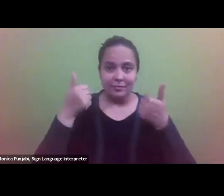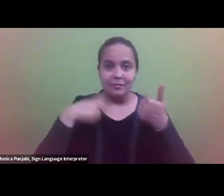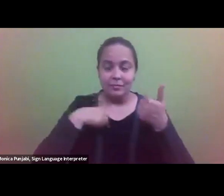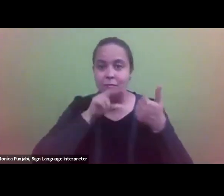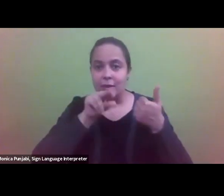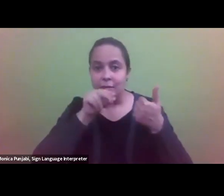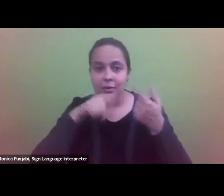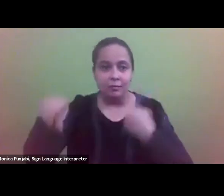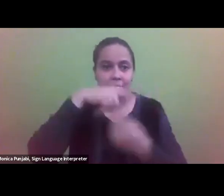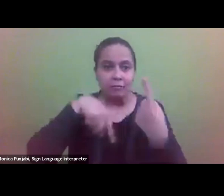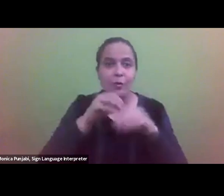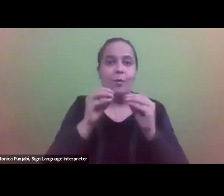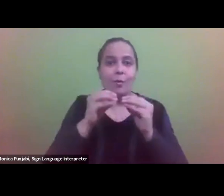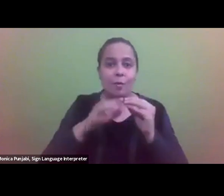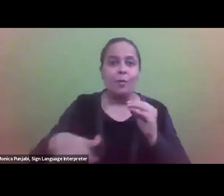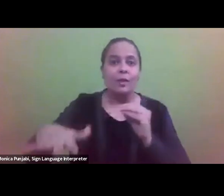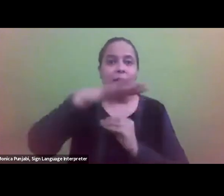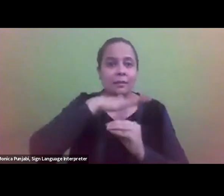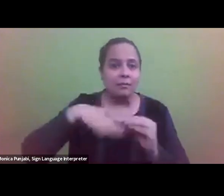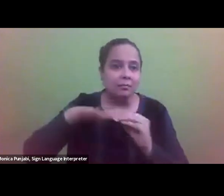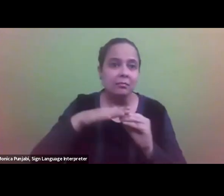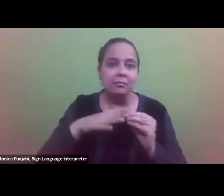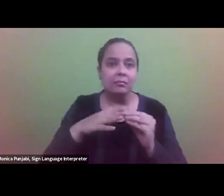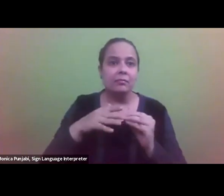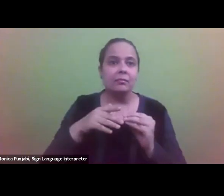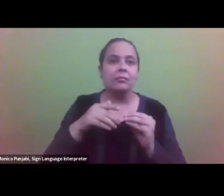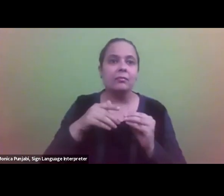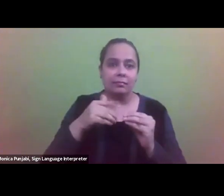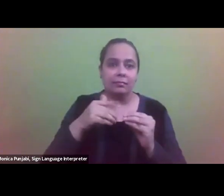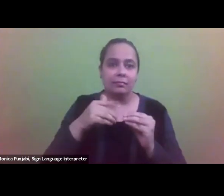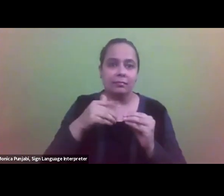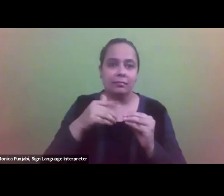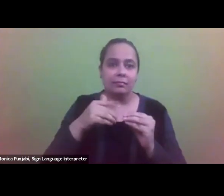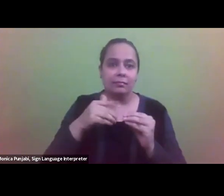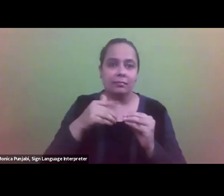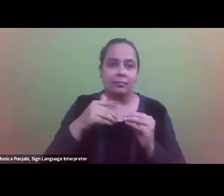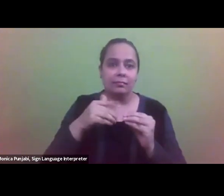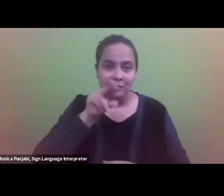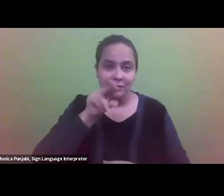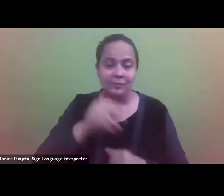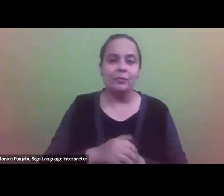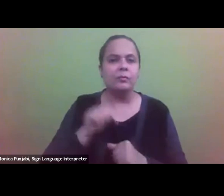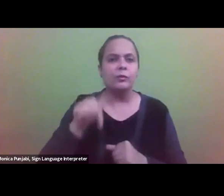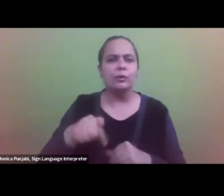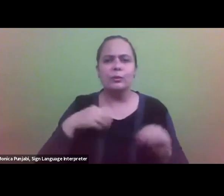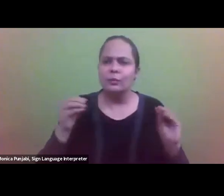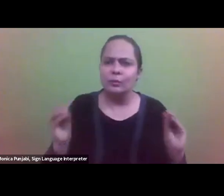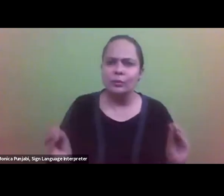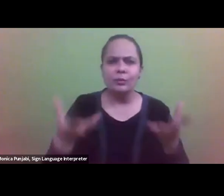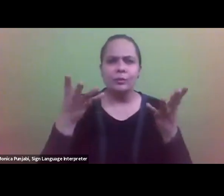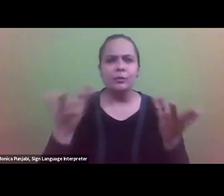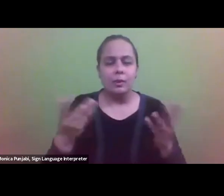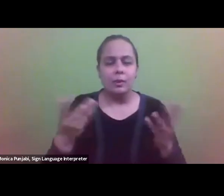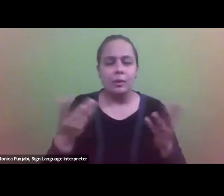in Mumbai and beyond, perhaps. It's hard for me to say. I'll begin tonight's program, Beyond the